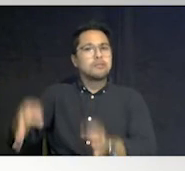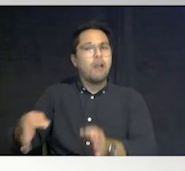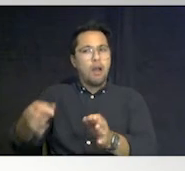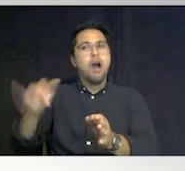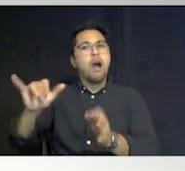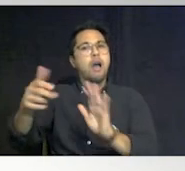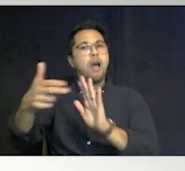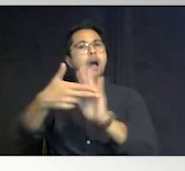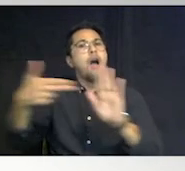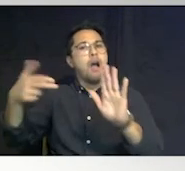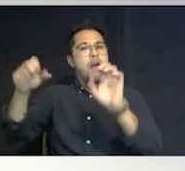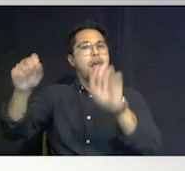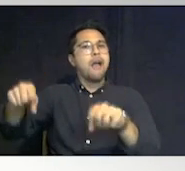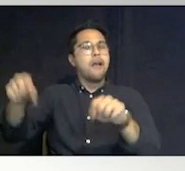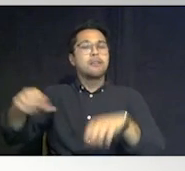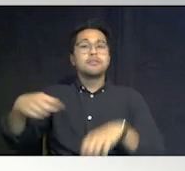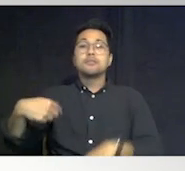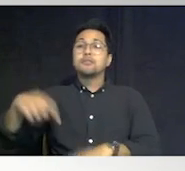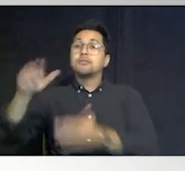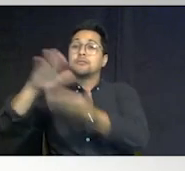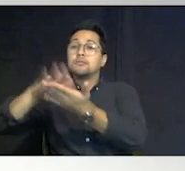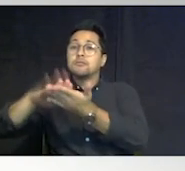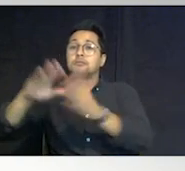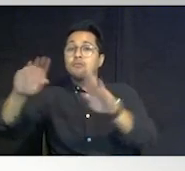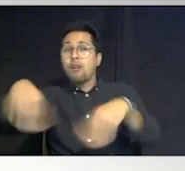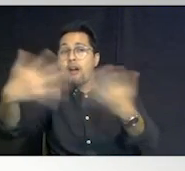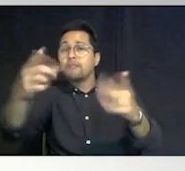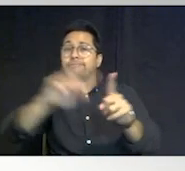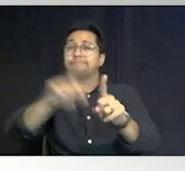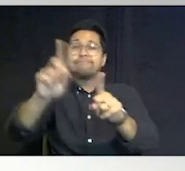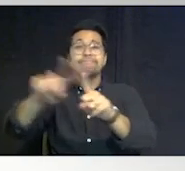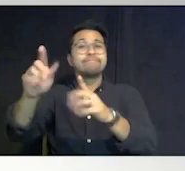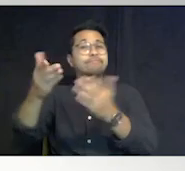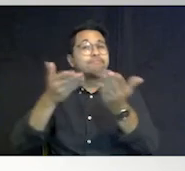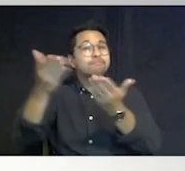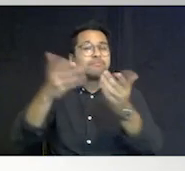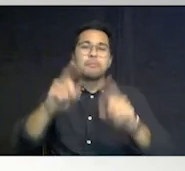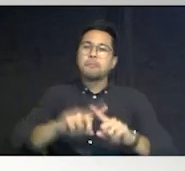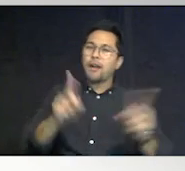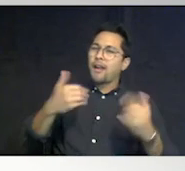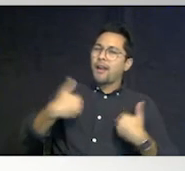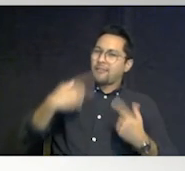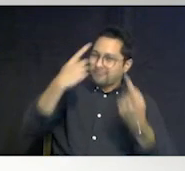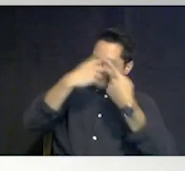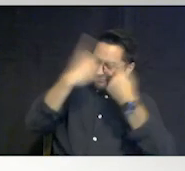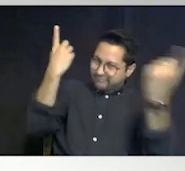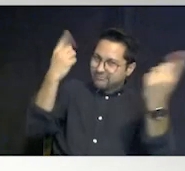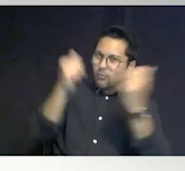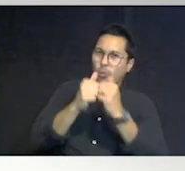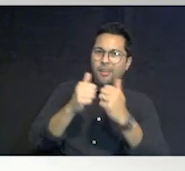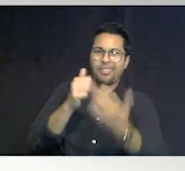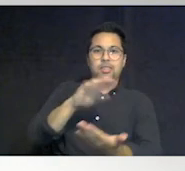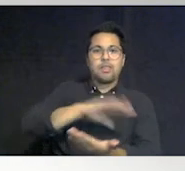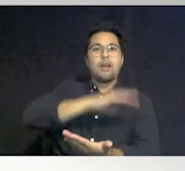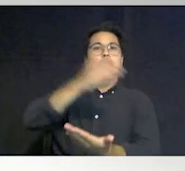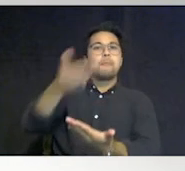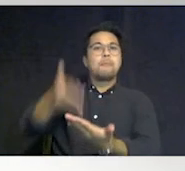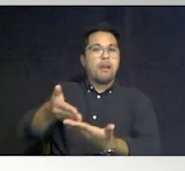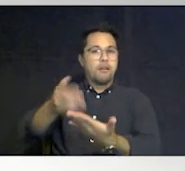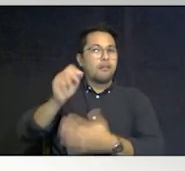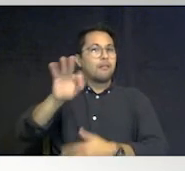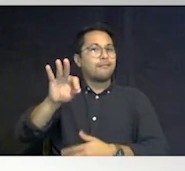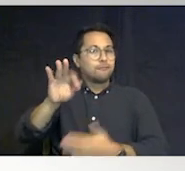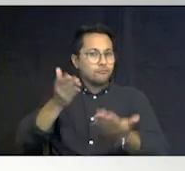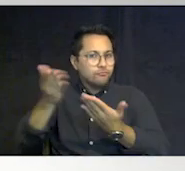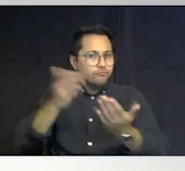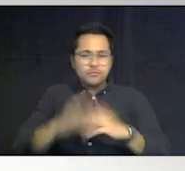The district has offered compensatory services, and there is a disagreement about the amount of services.